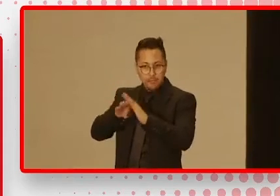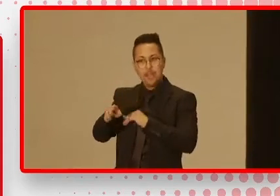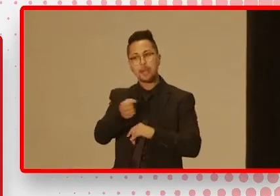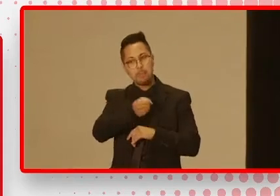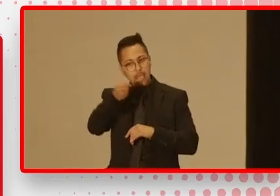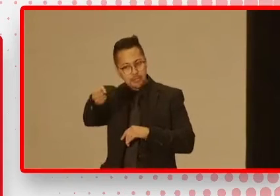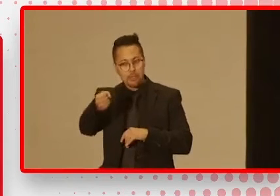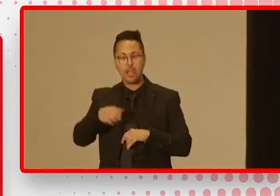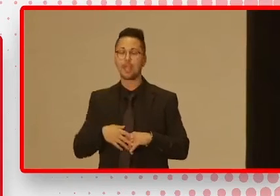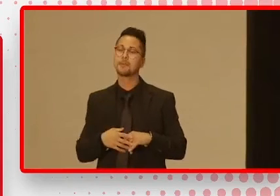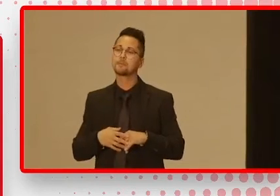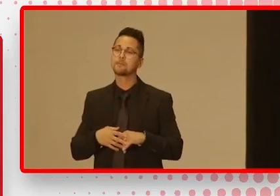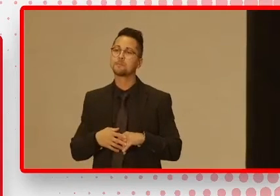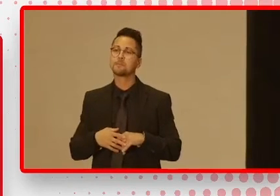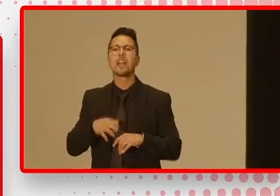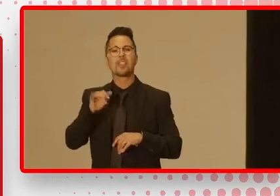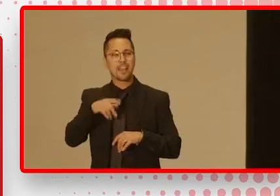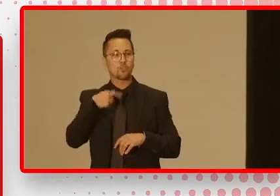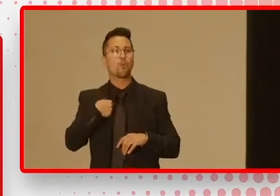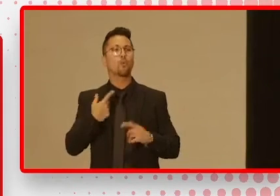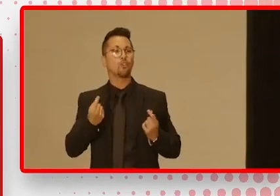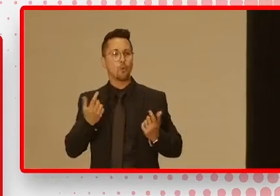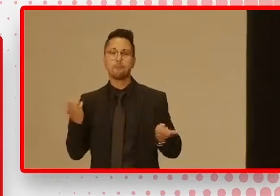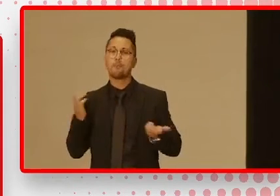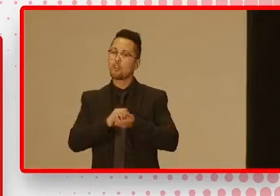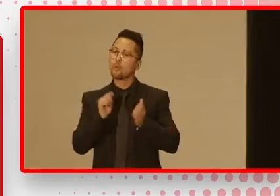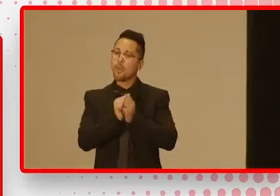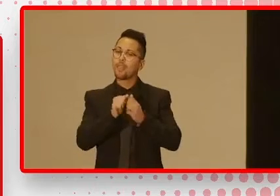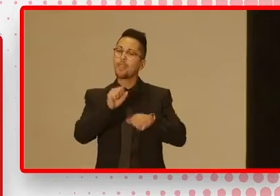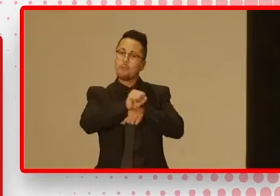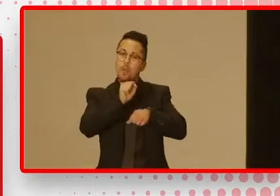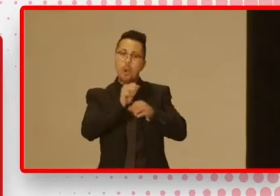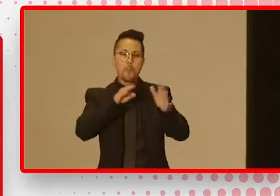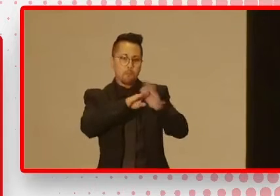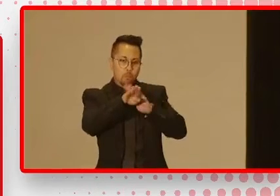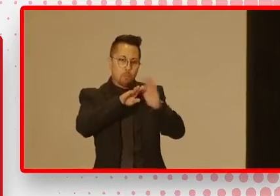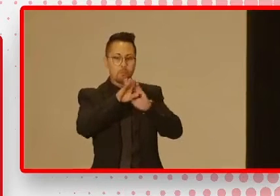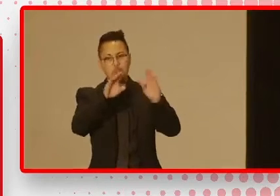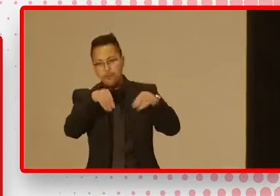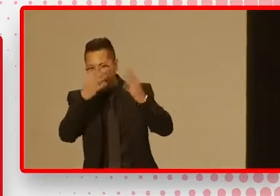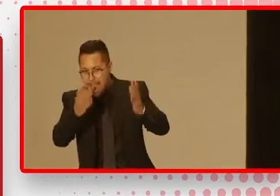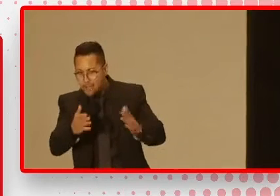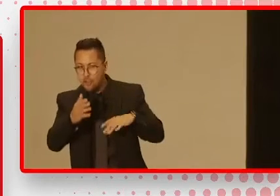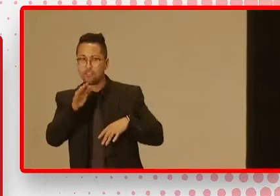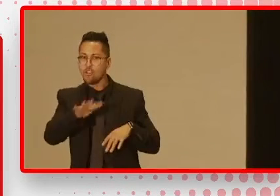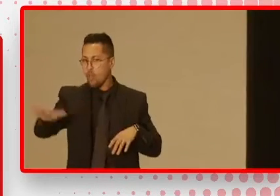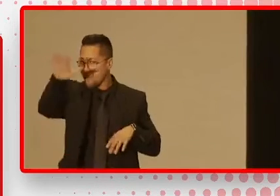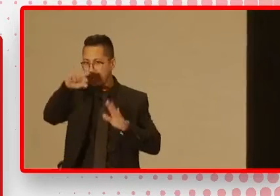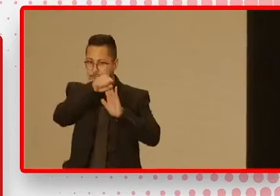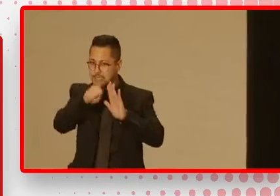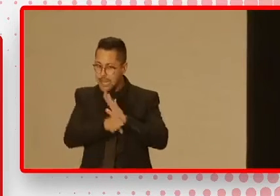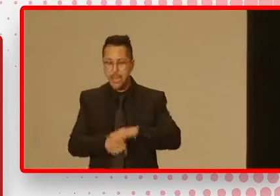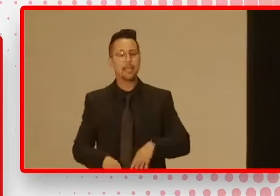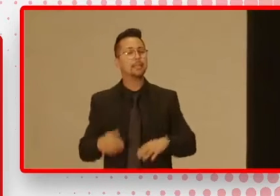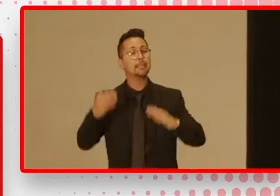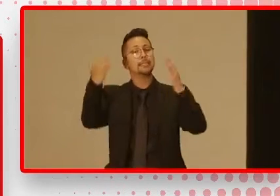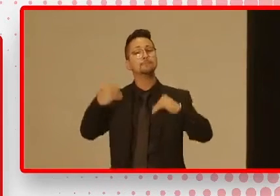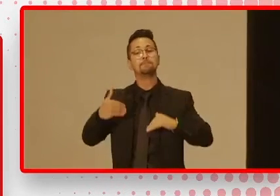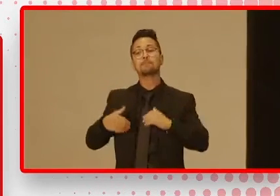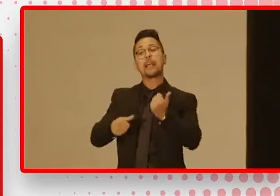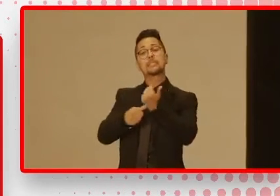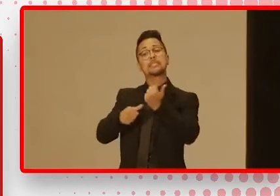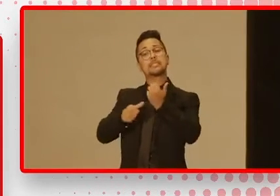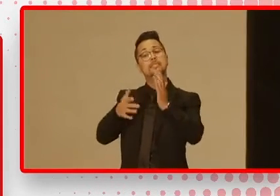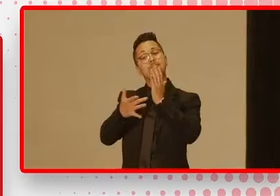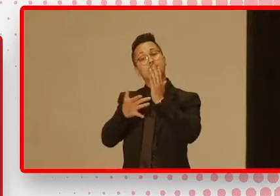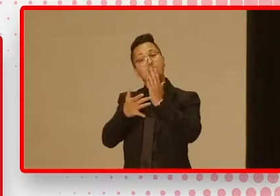ours, and that's where we partner with those employment providers across the state that help us with that. Assistive Technology, that's another